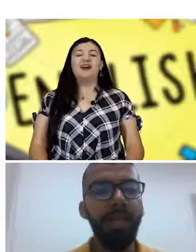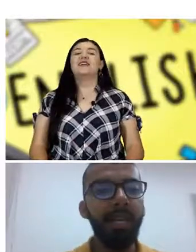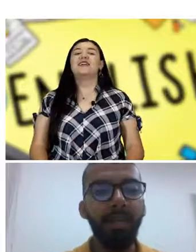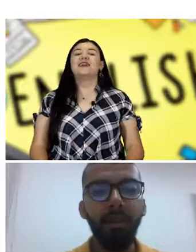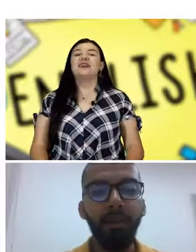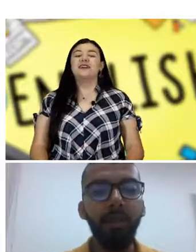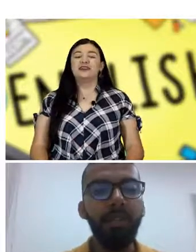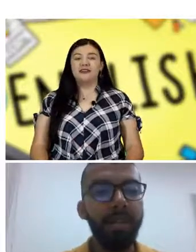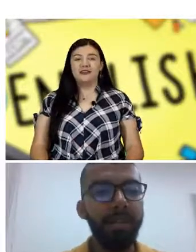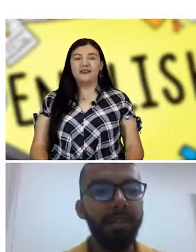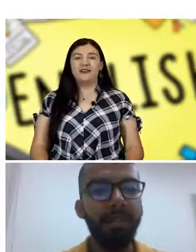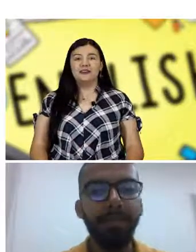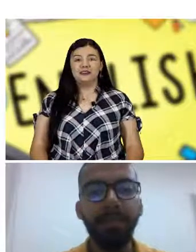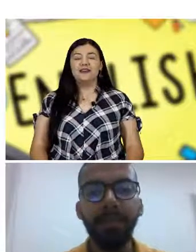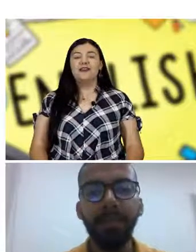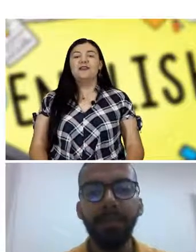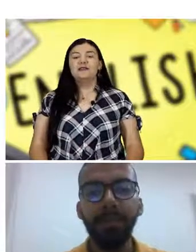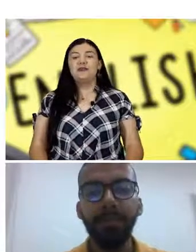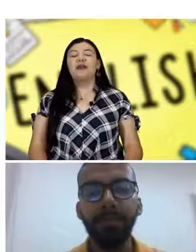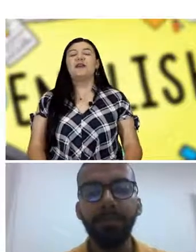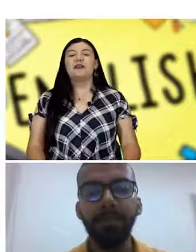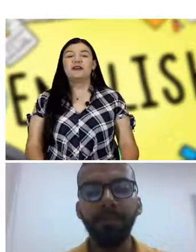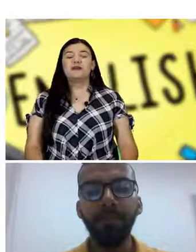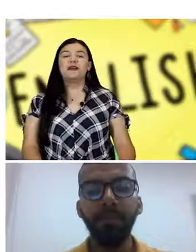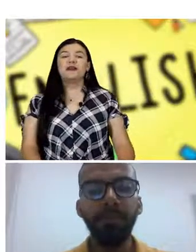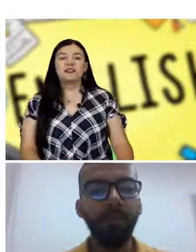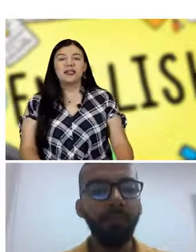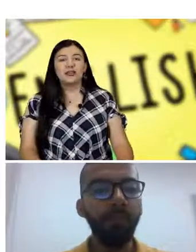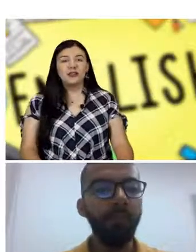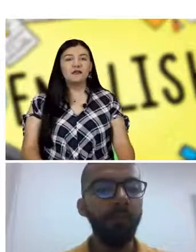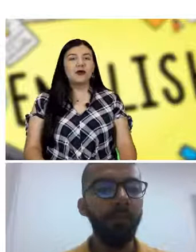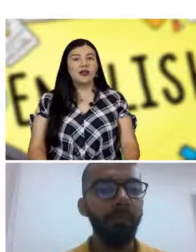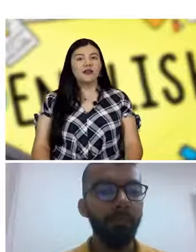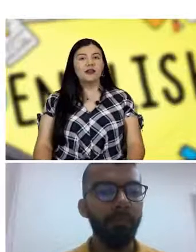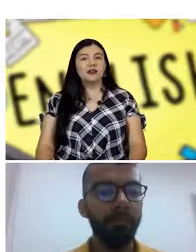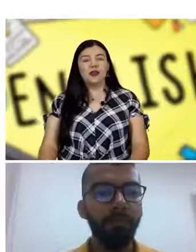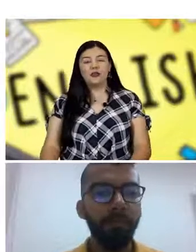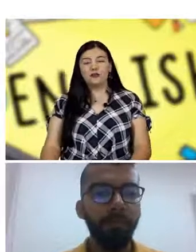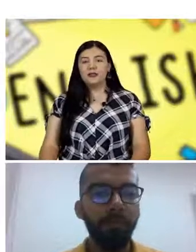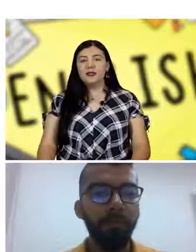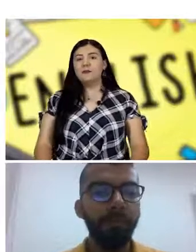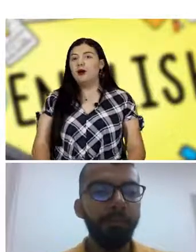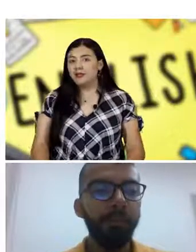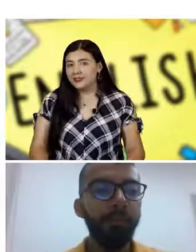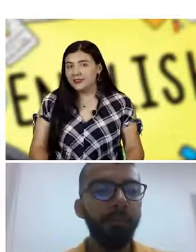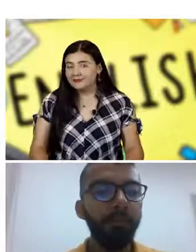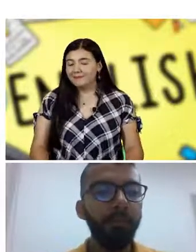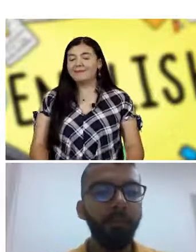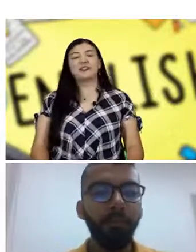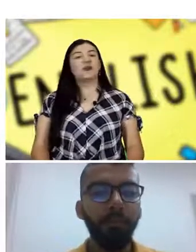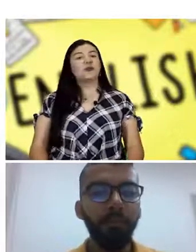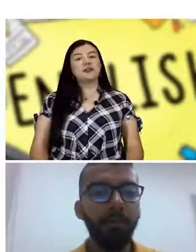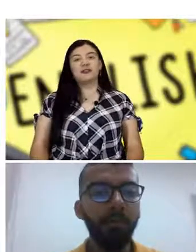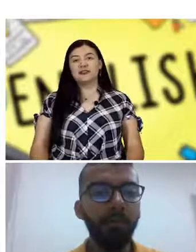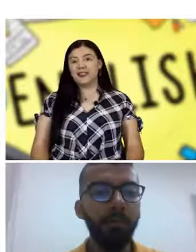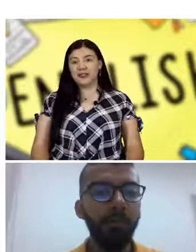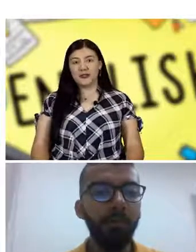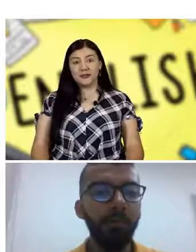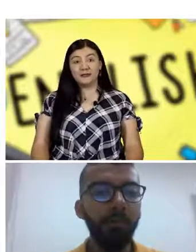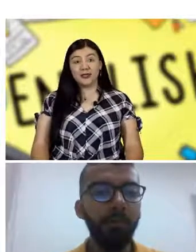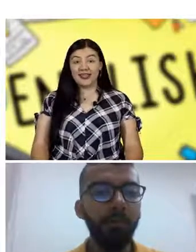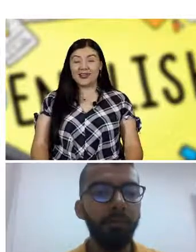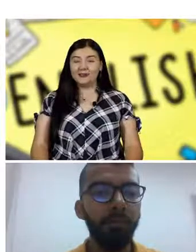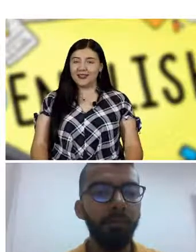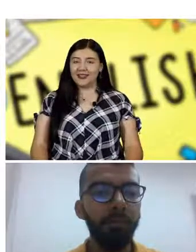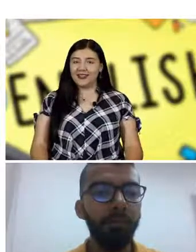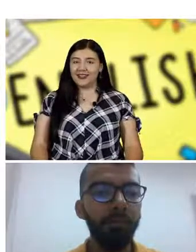But they wrote chest. Very good, Sergio, Mario, and Diego. But sorry to tell